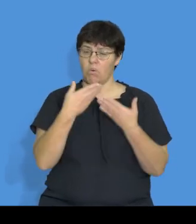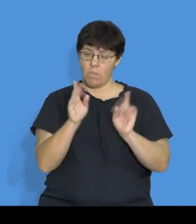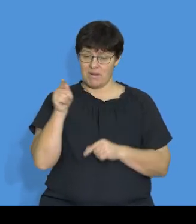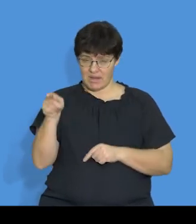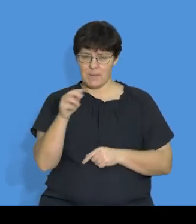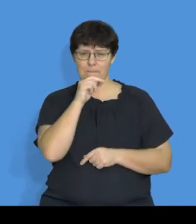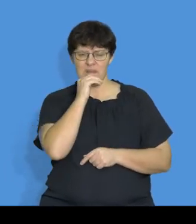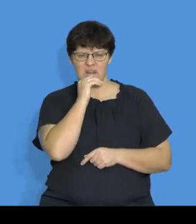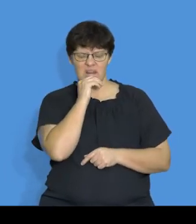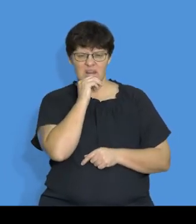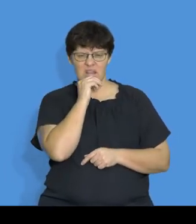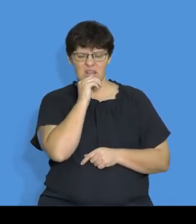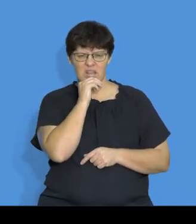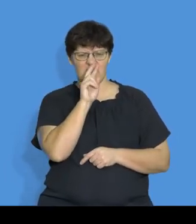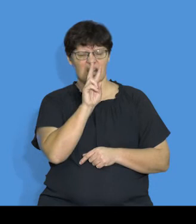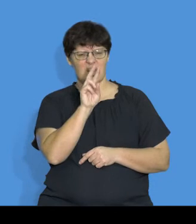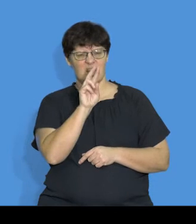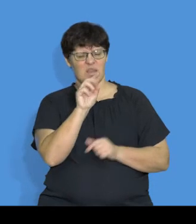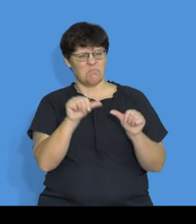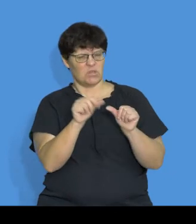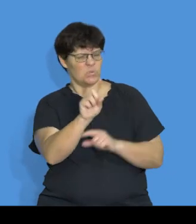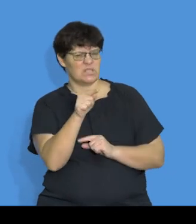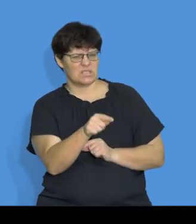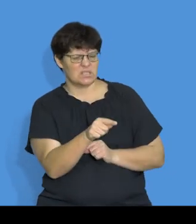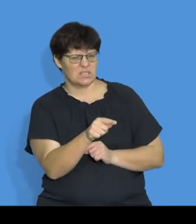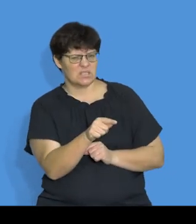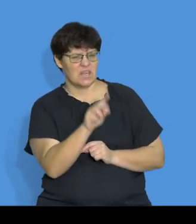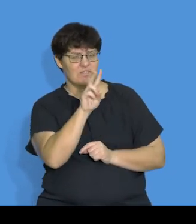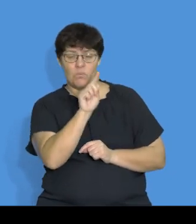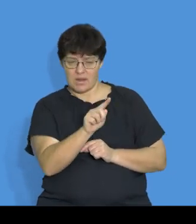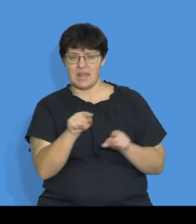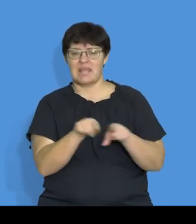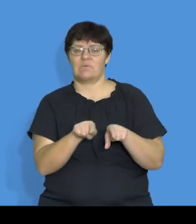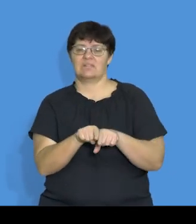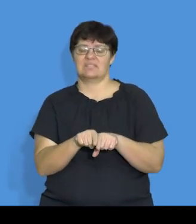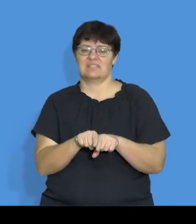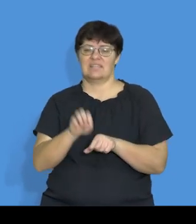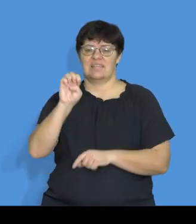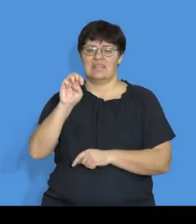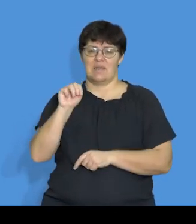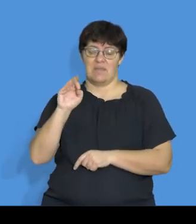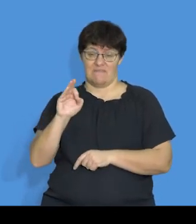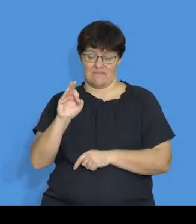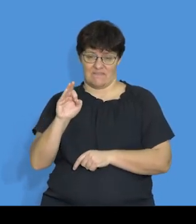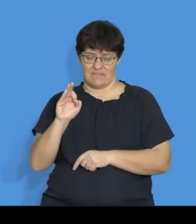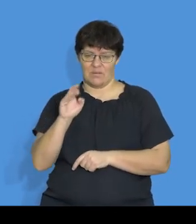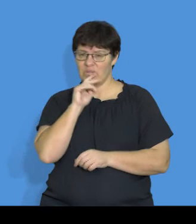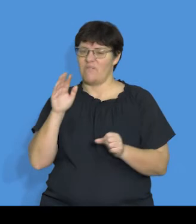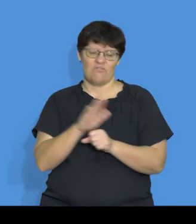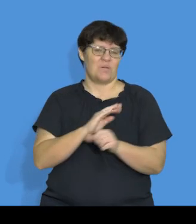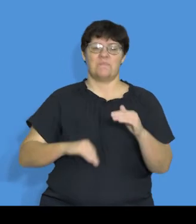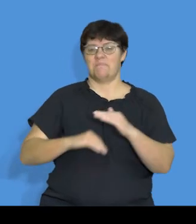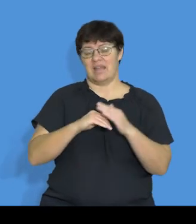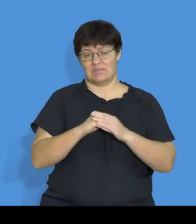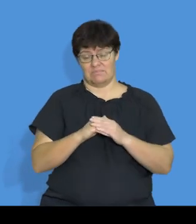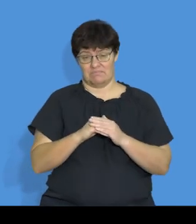does V1 actually measure? V1 is equals to 9 volts. What does that tell us? It tells us